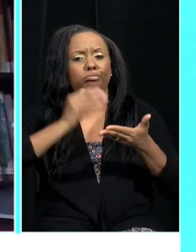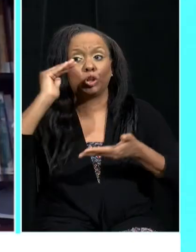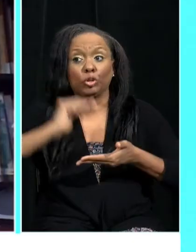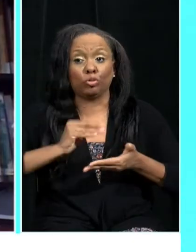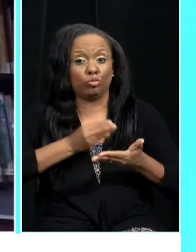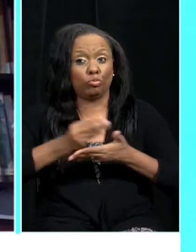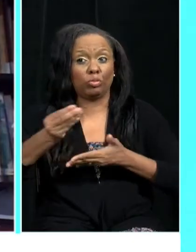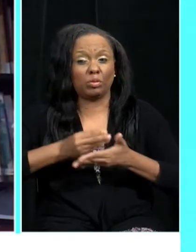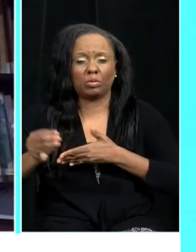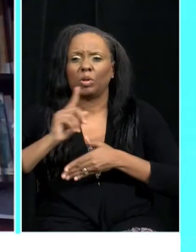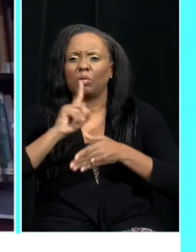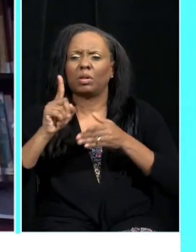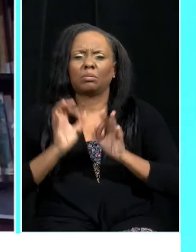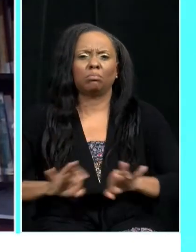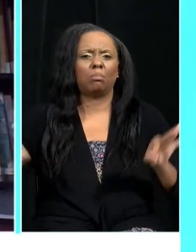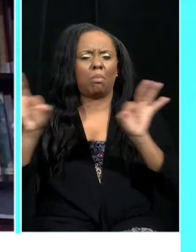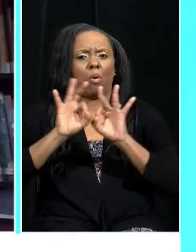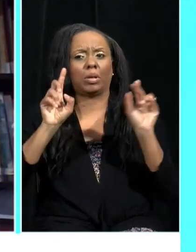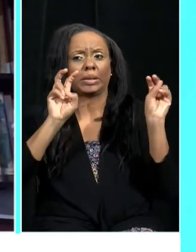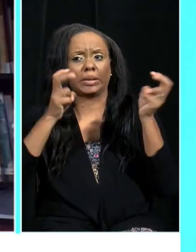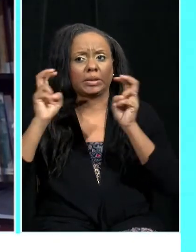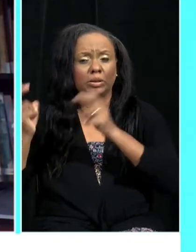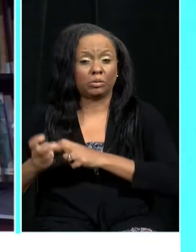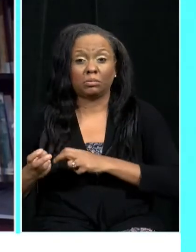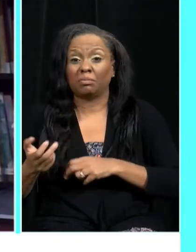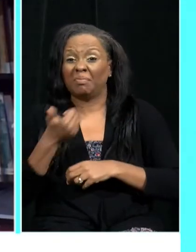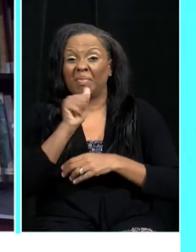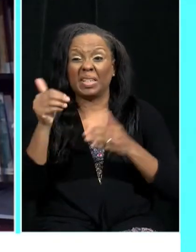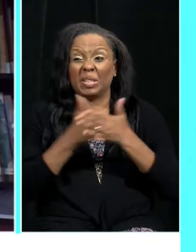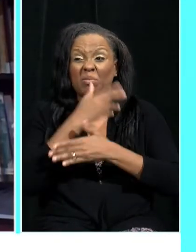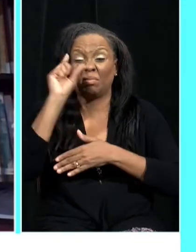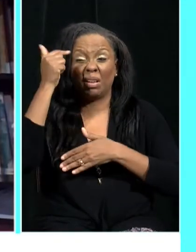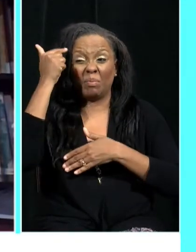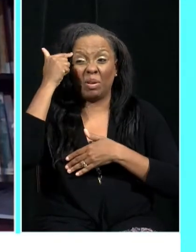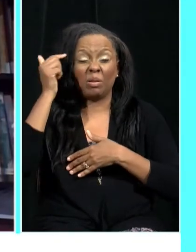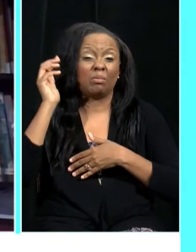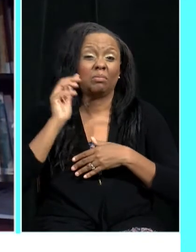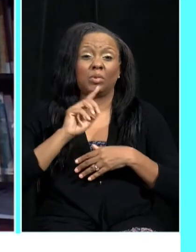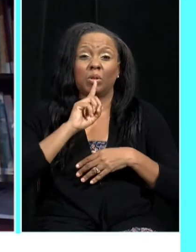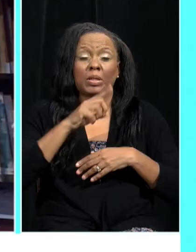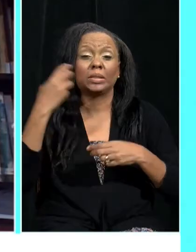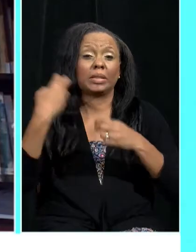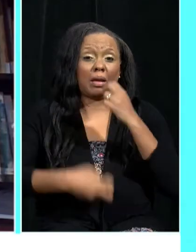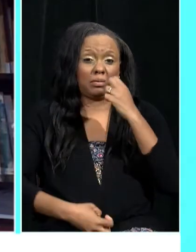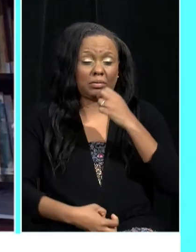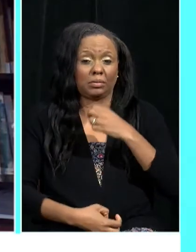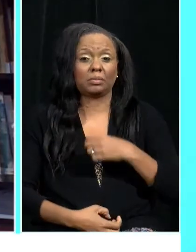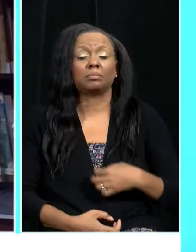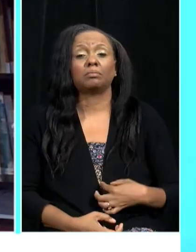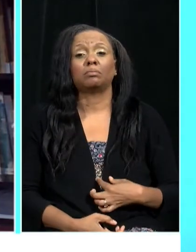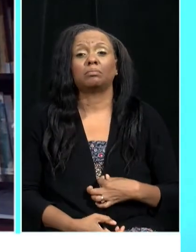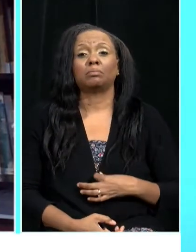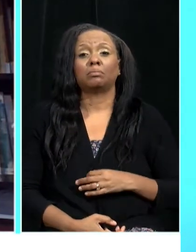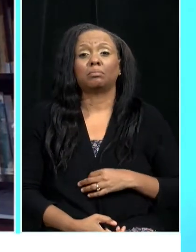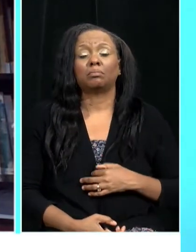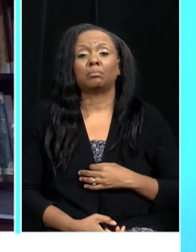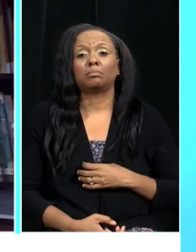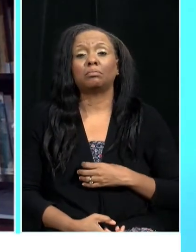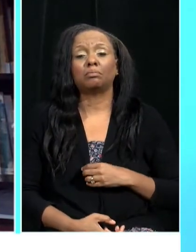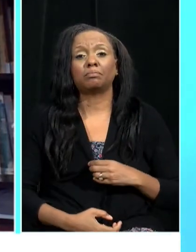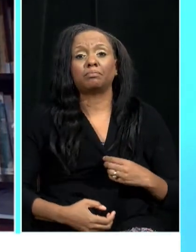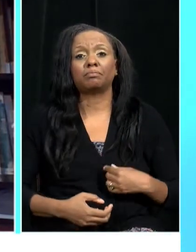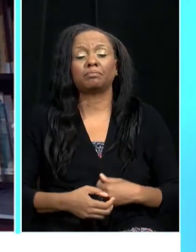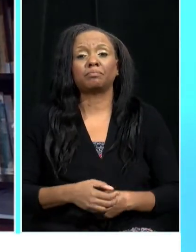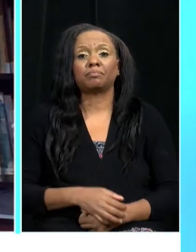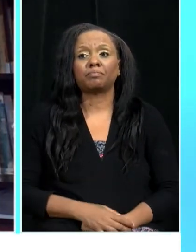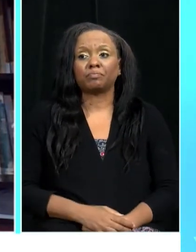will confront any new administration as we begin to move past the ease we were